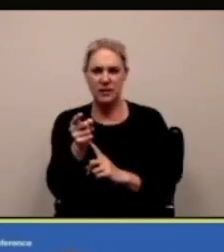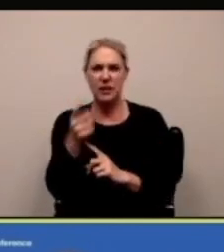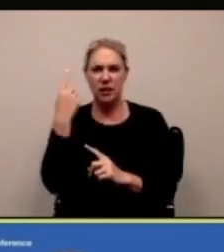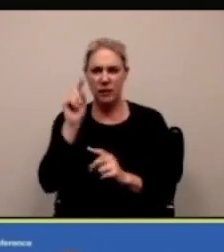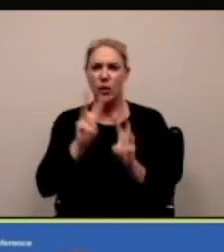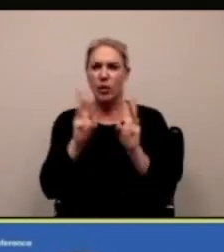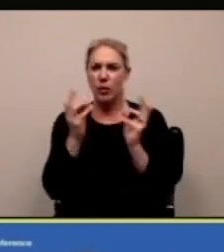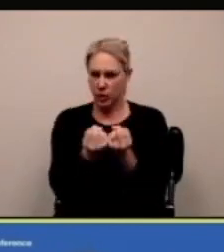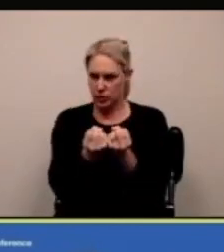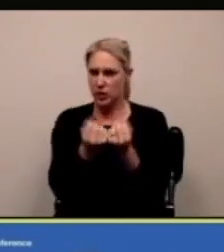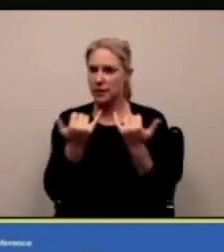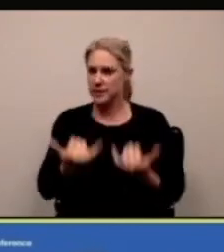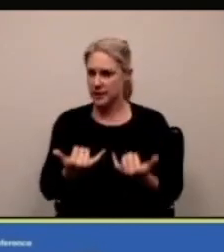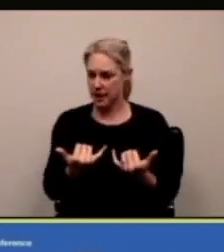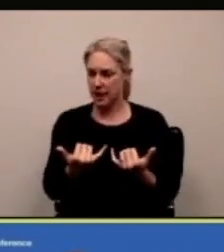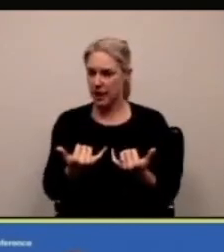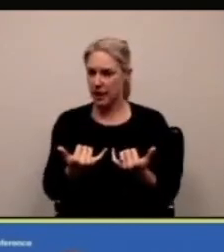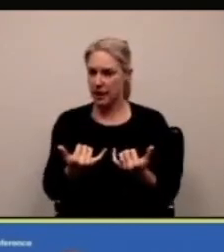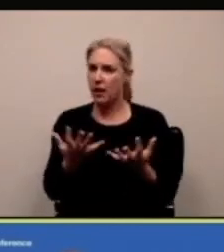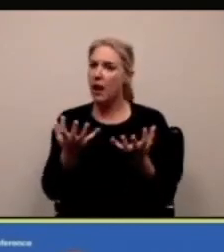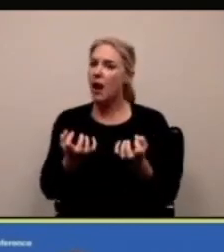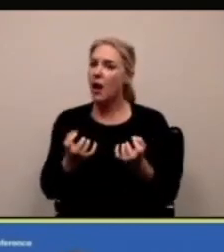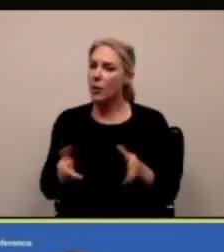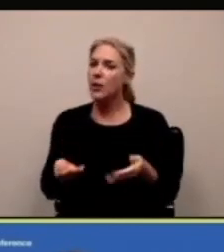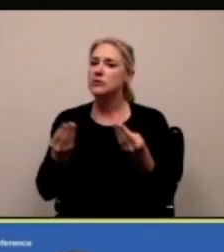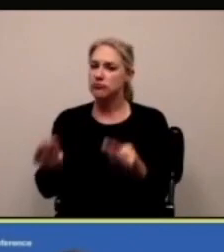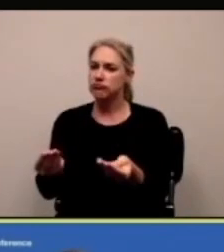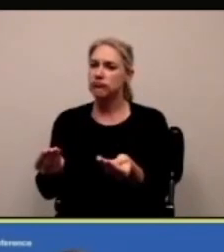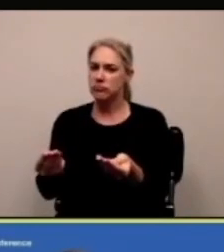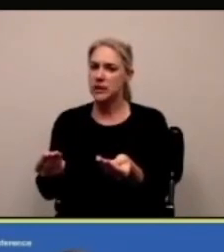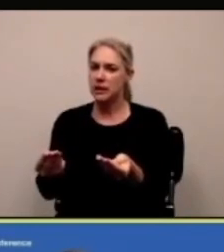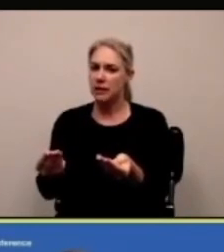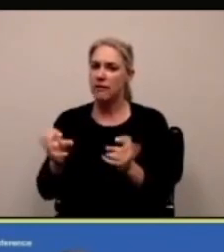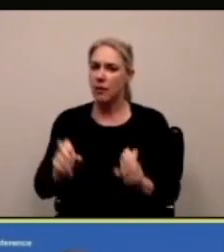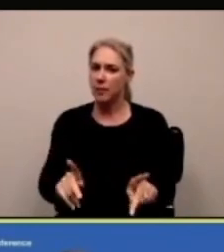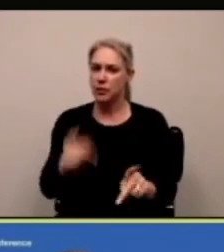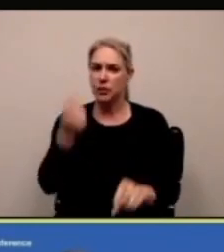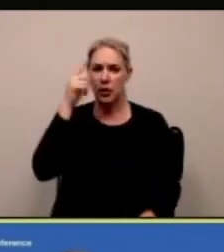workshop. So I want to give some opportunity for you to do that.